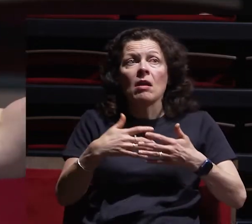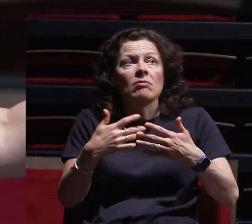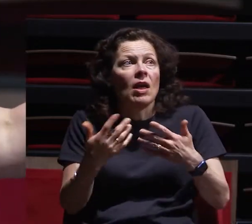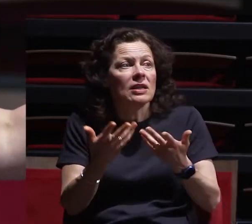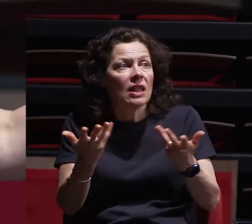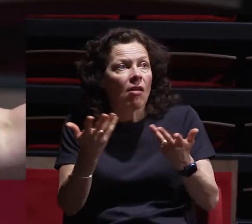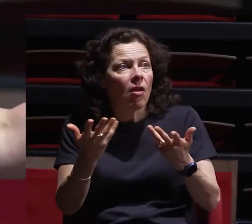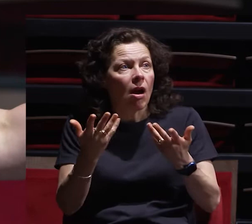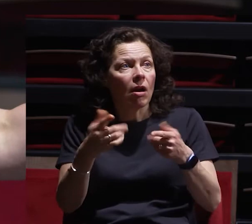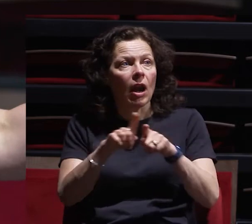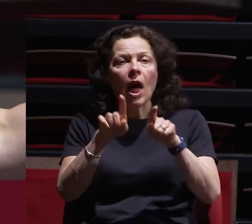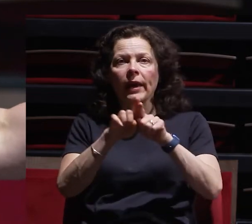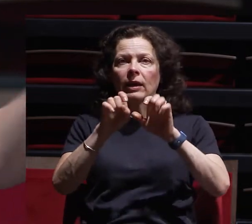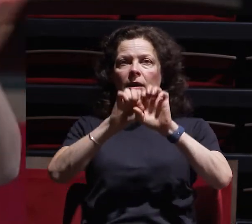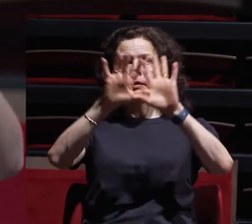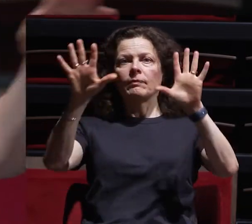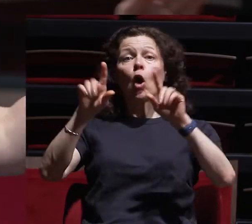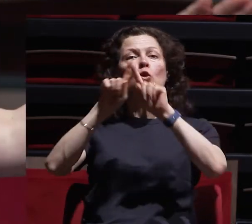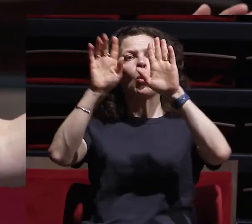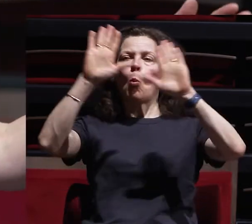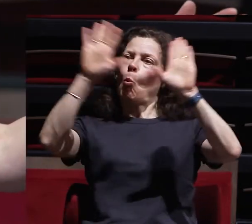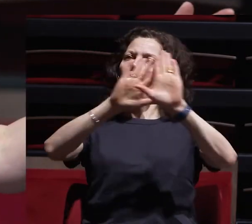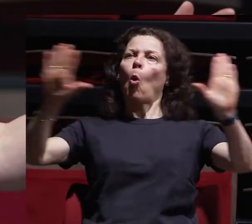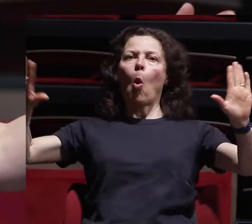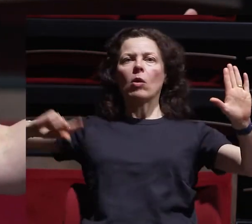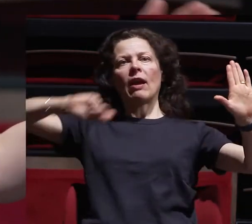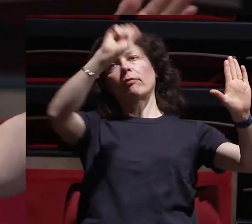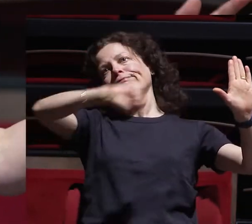a timeline? Is there a